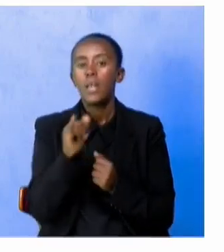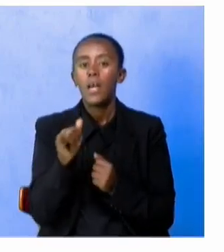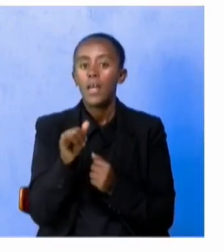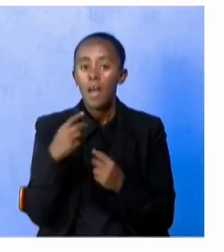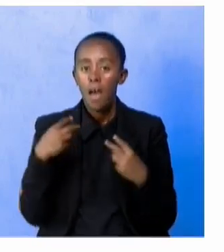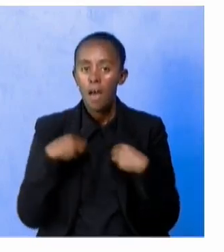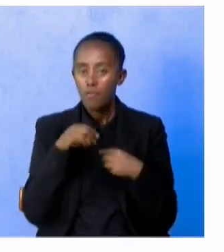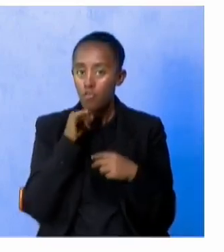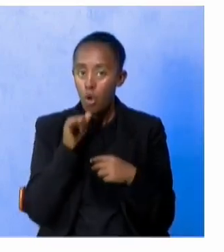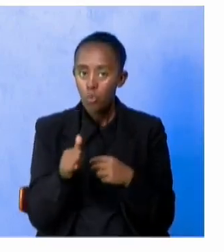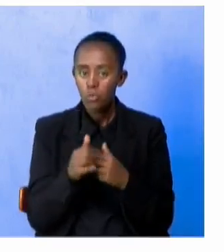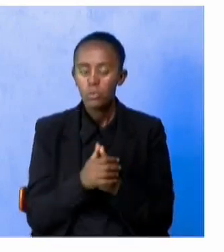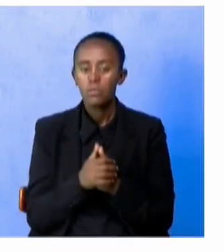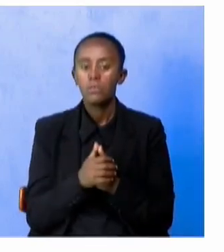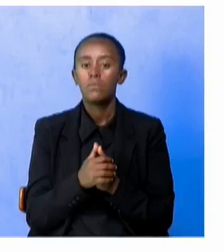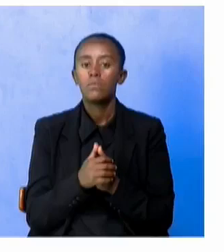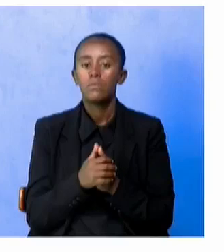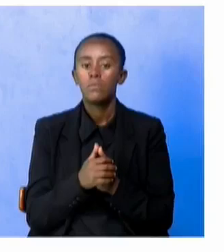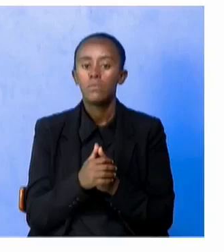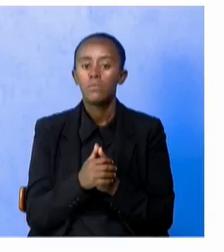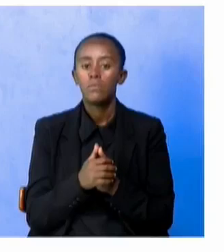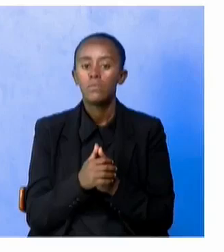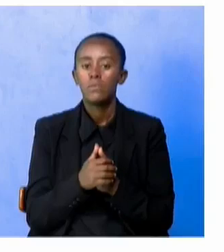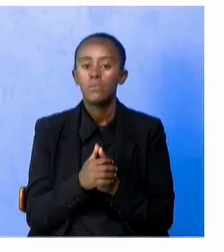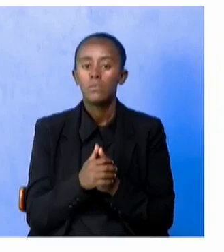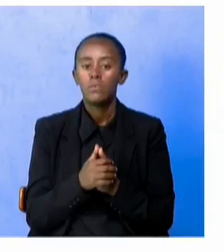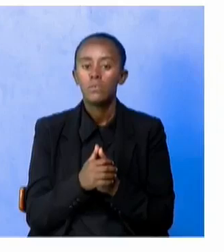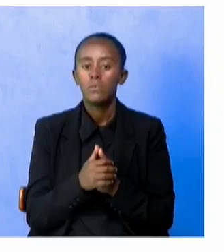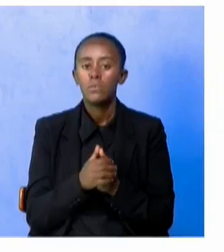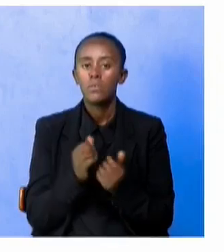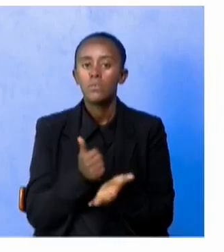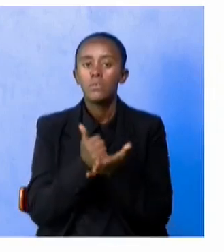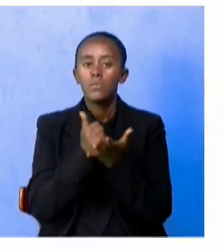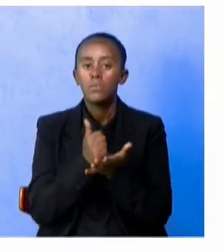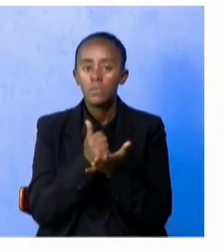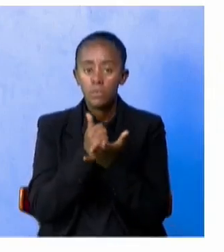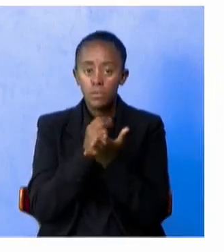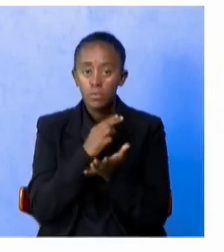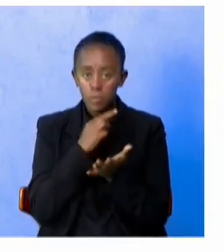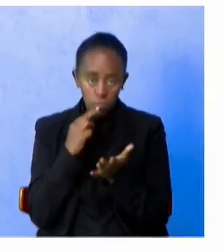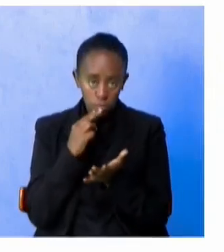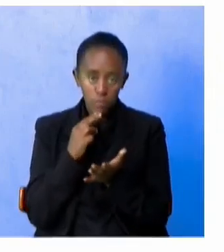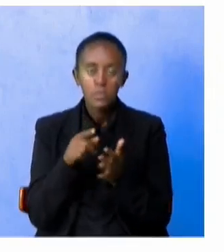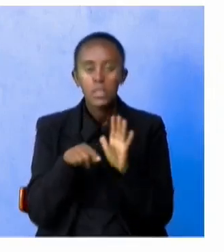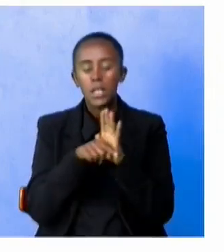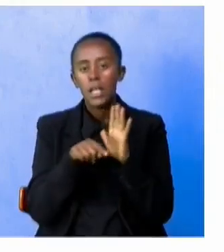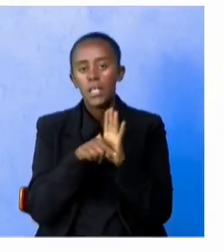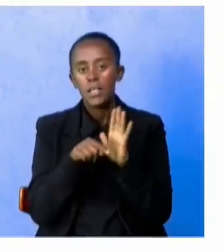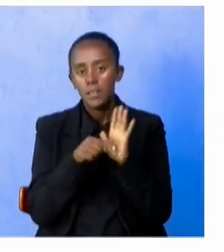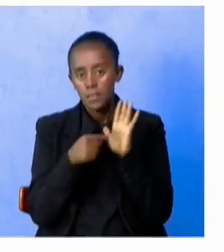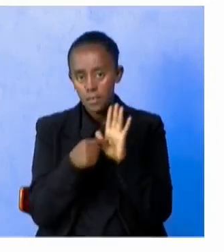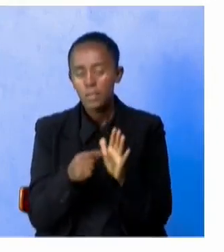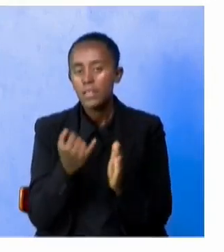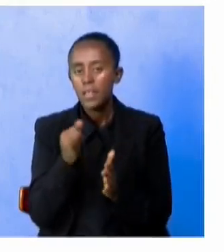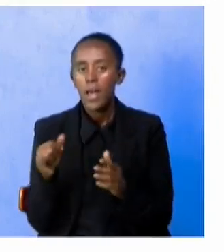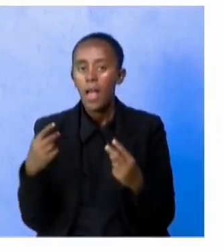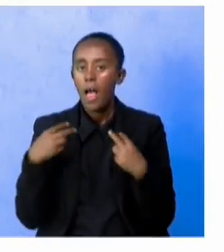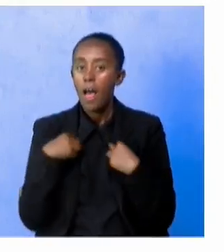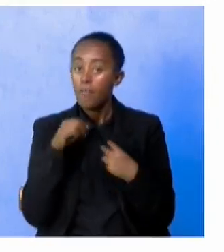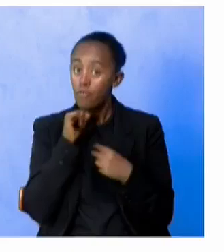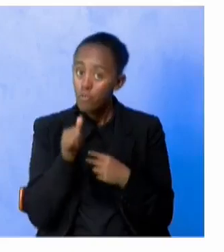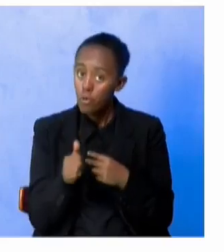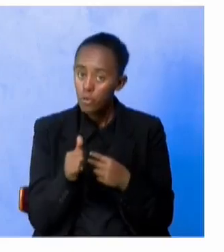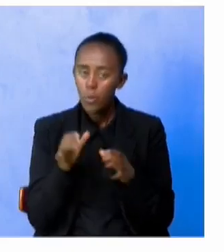What comes after your auxiliary verb? It is the negative indicator. They have not completed